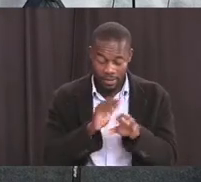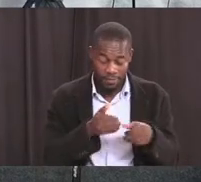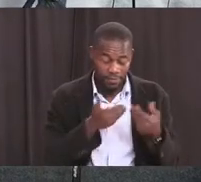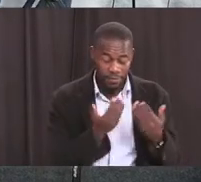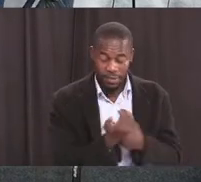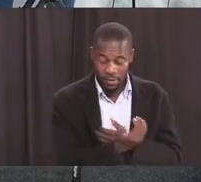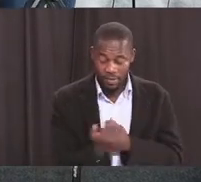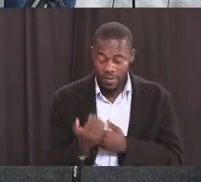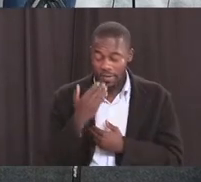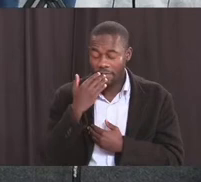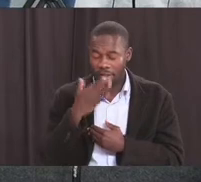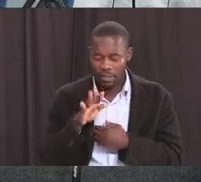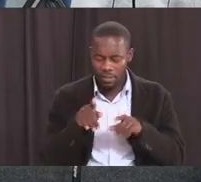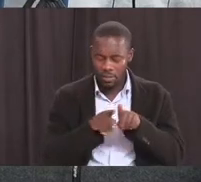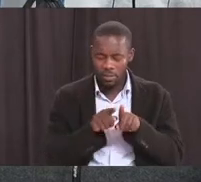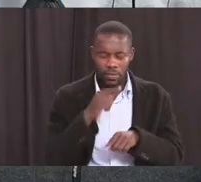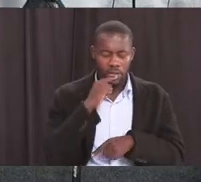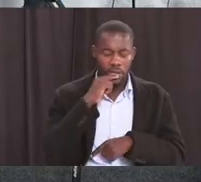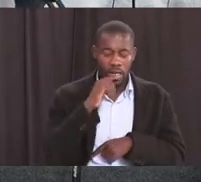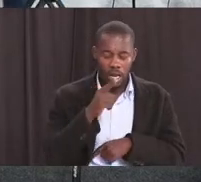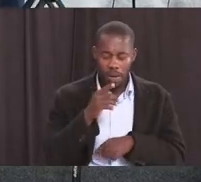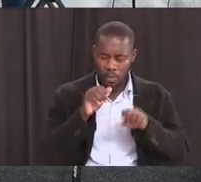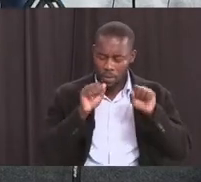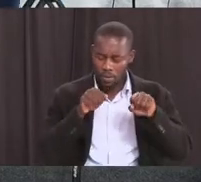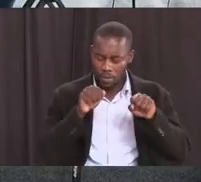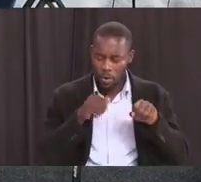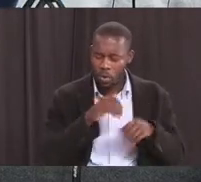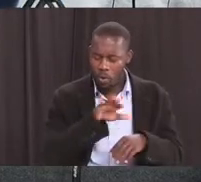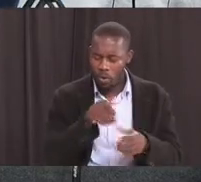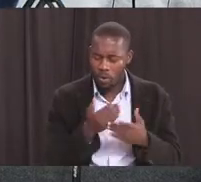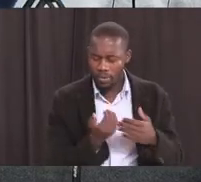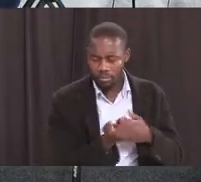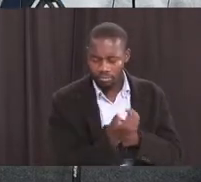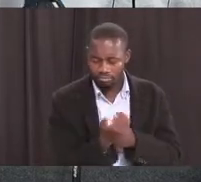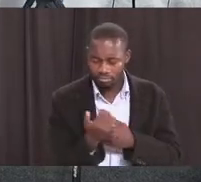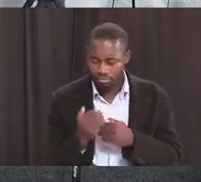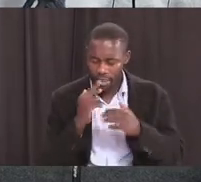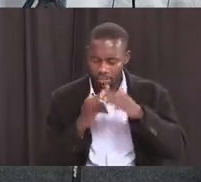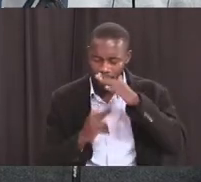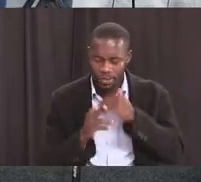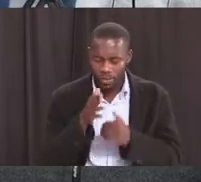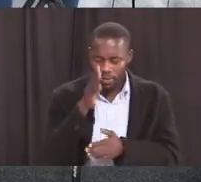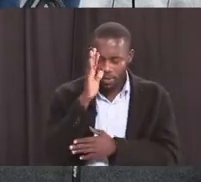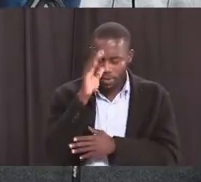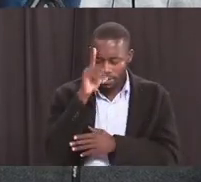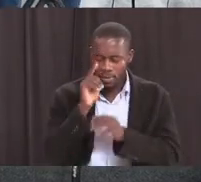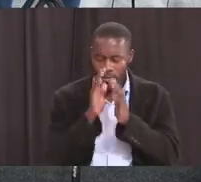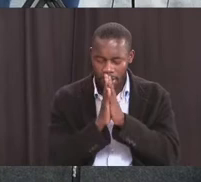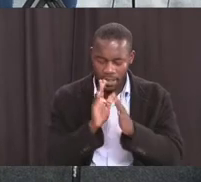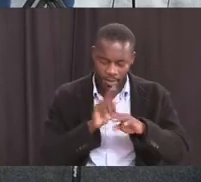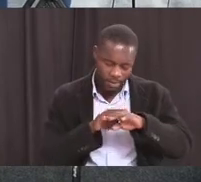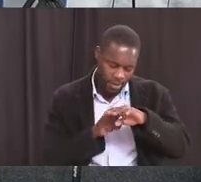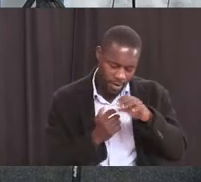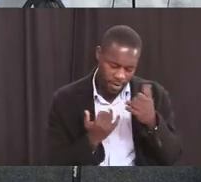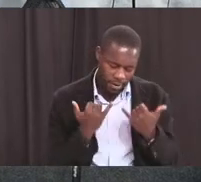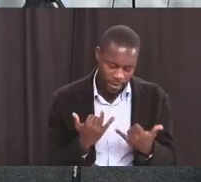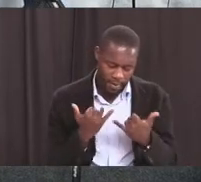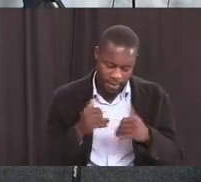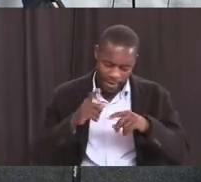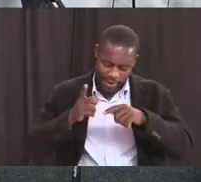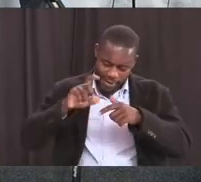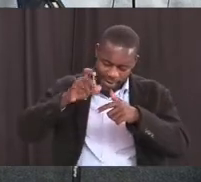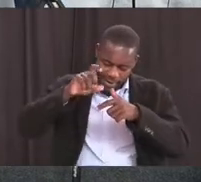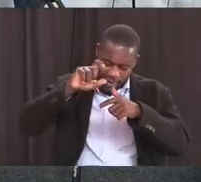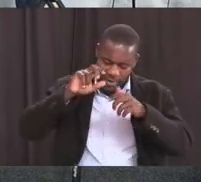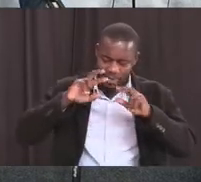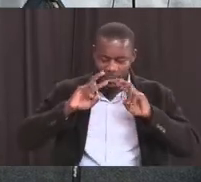Bible says our children shall be taught of the Lord, and great shall be their peace. And we pray this morning that you shall keep on increasing that peace as they